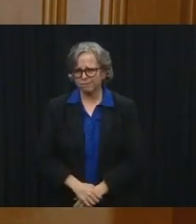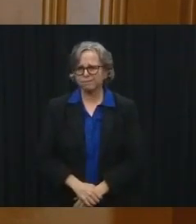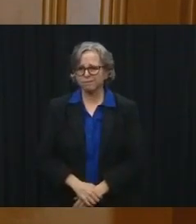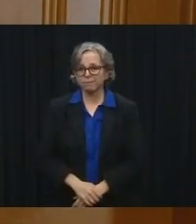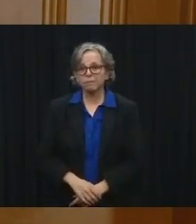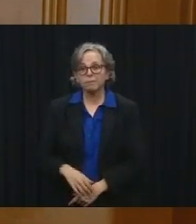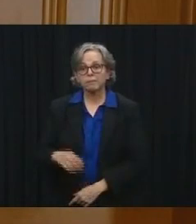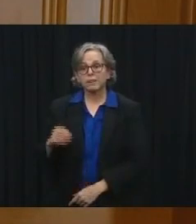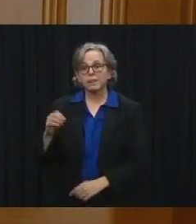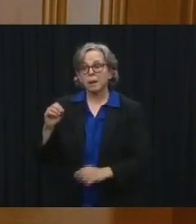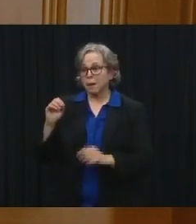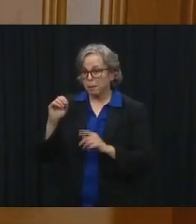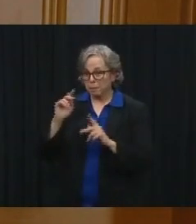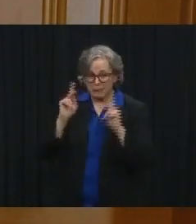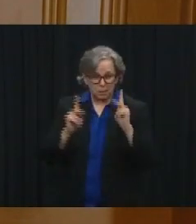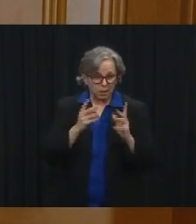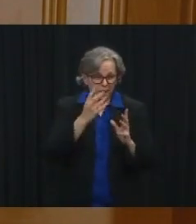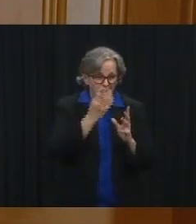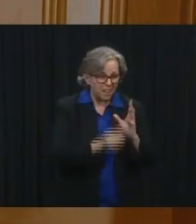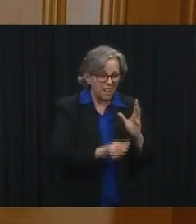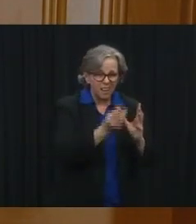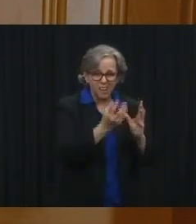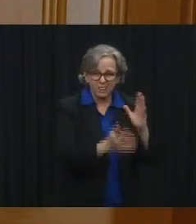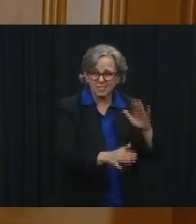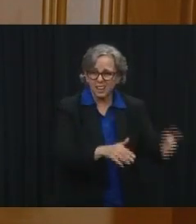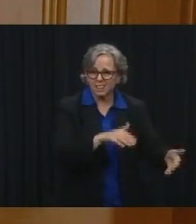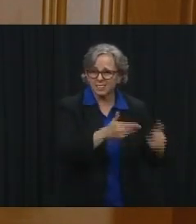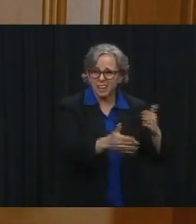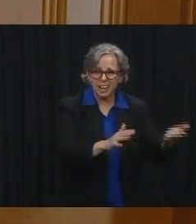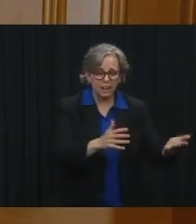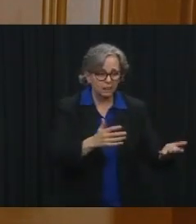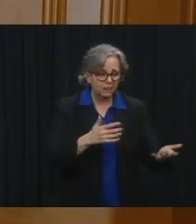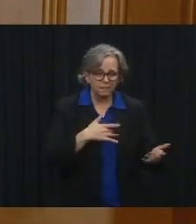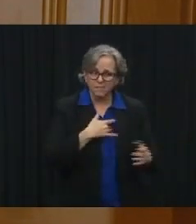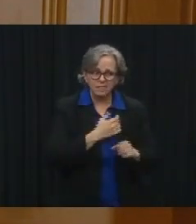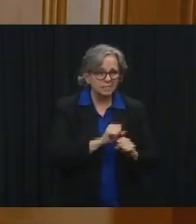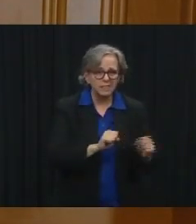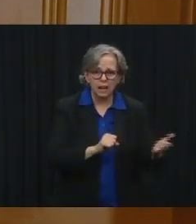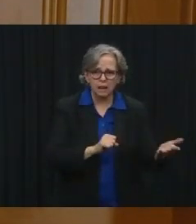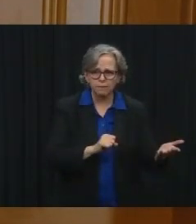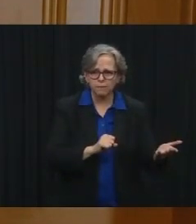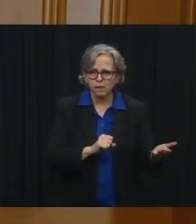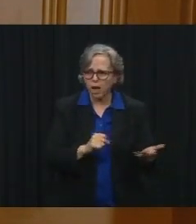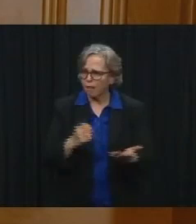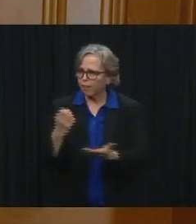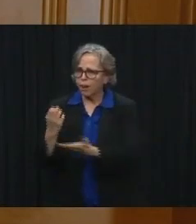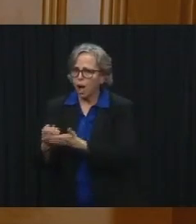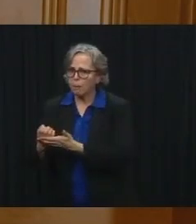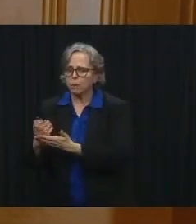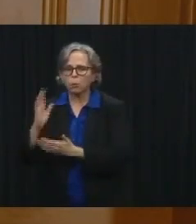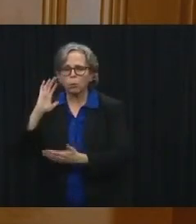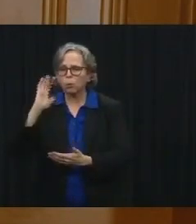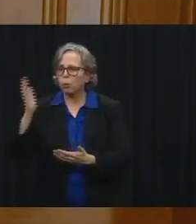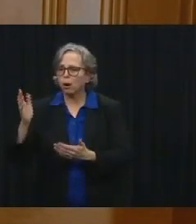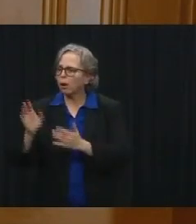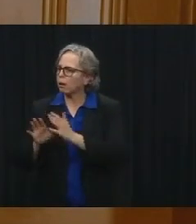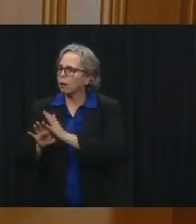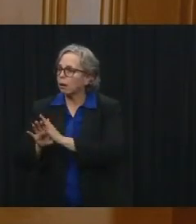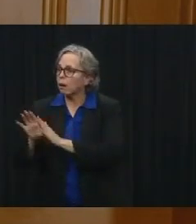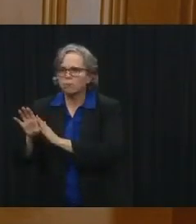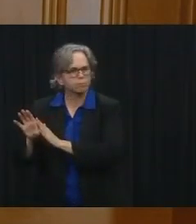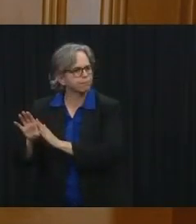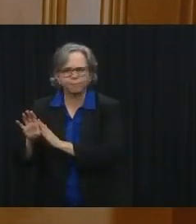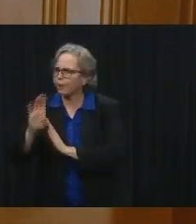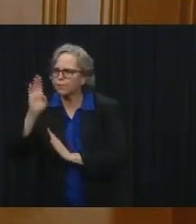is not going to come back. So we have to flatten that curve. We have to do everything we can